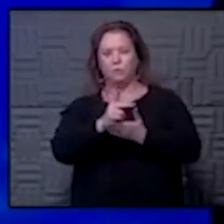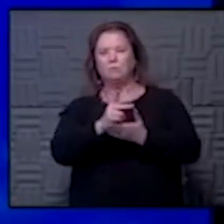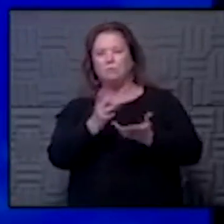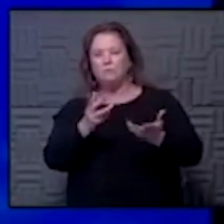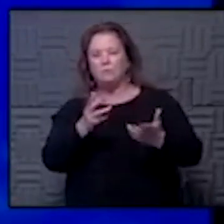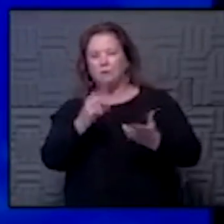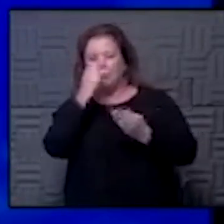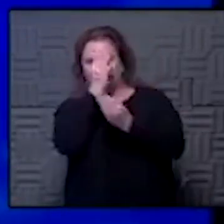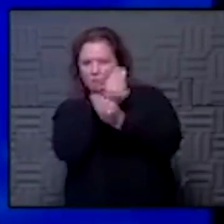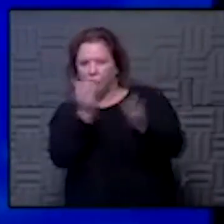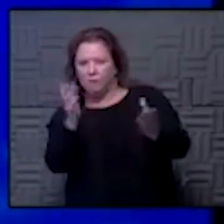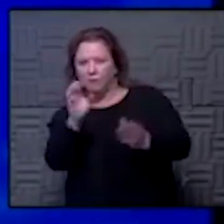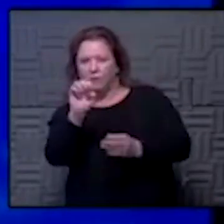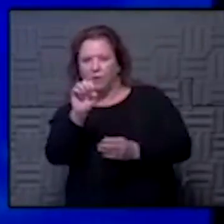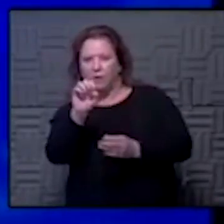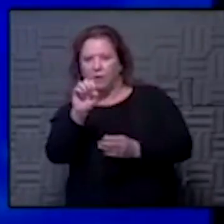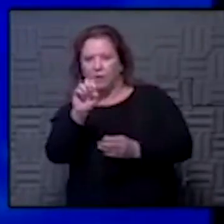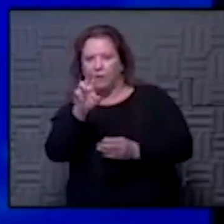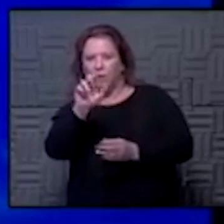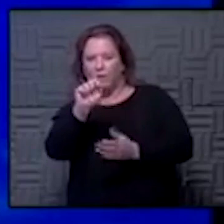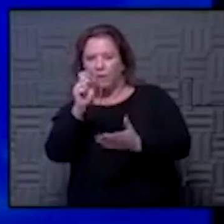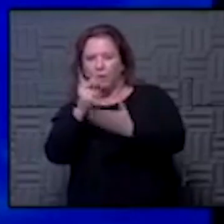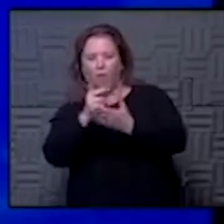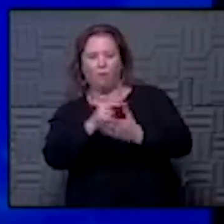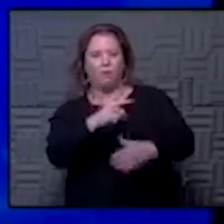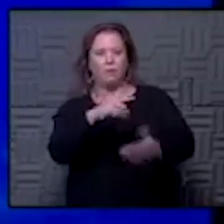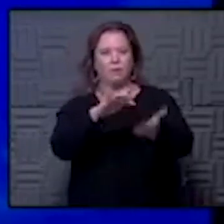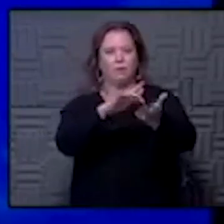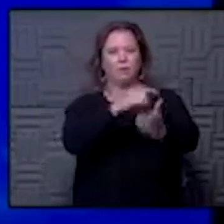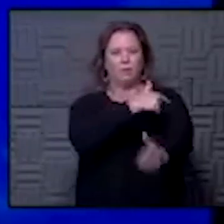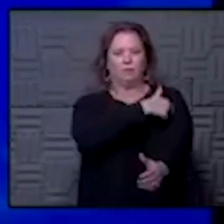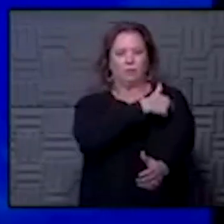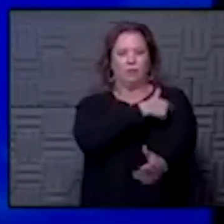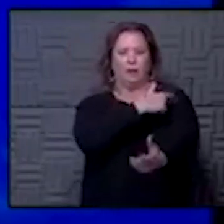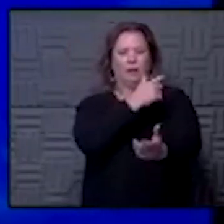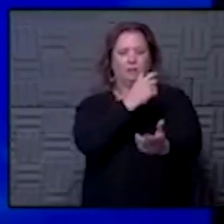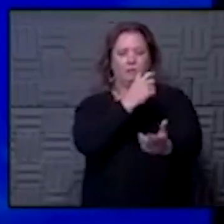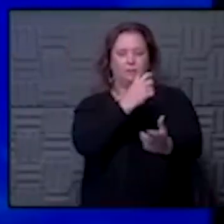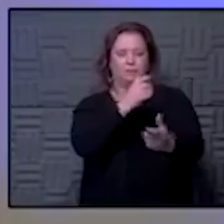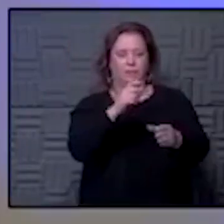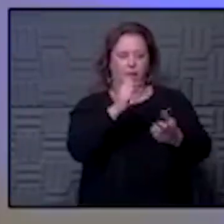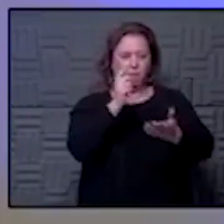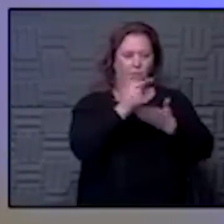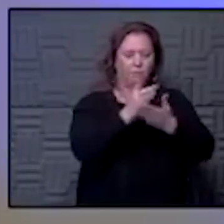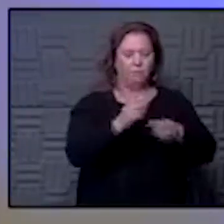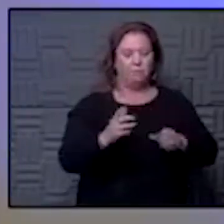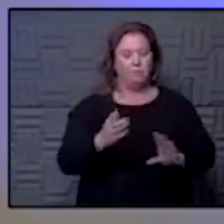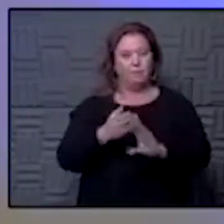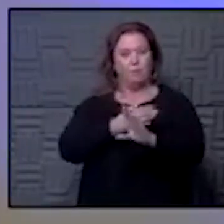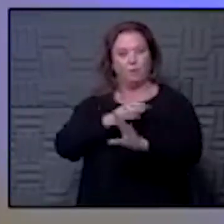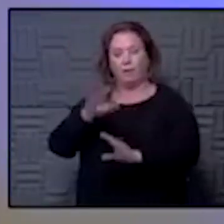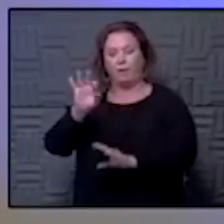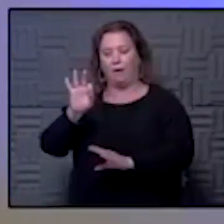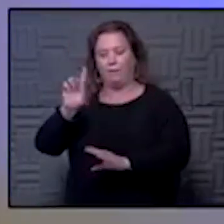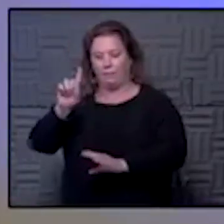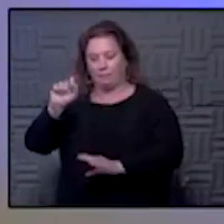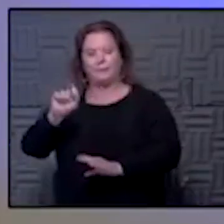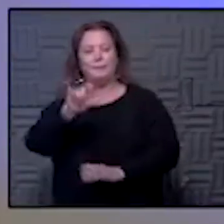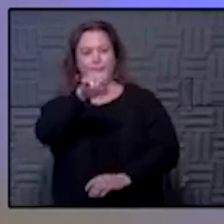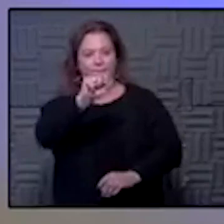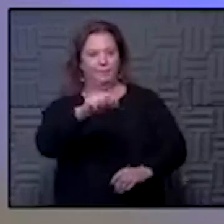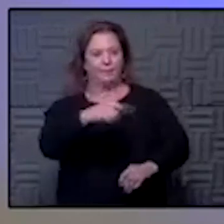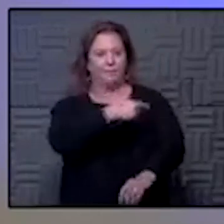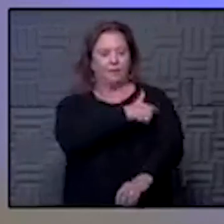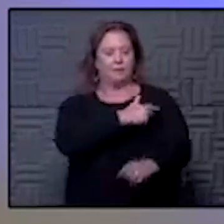that's predictably quickly, or does the drug have to be fully approved and receive full FDA approval? Has to be full approval.